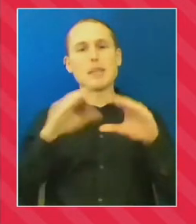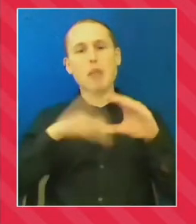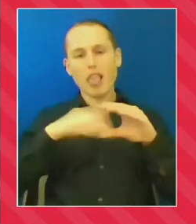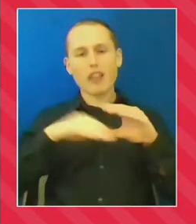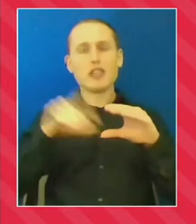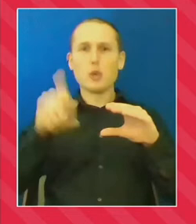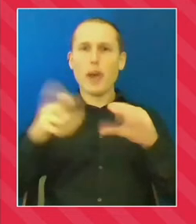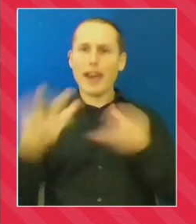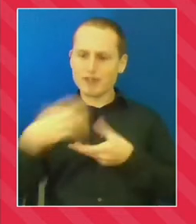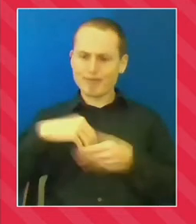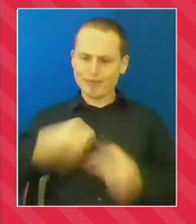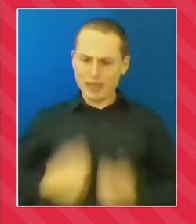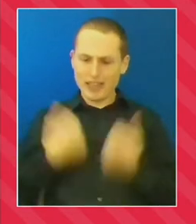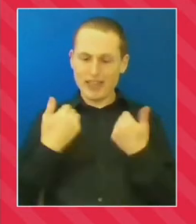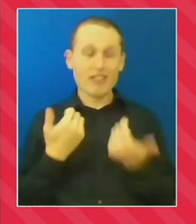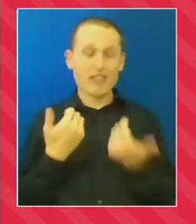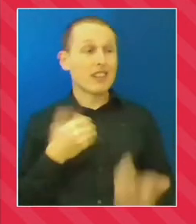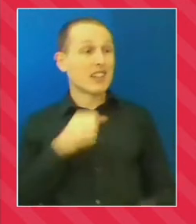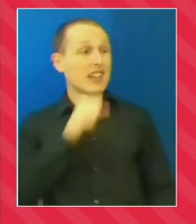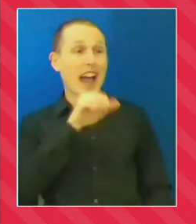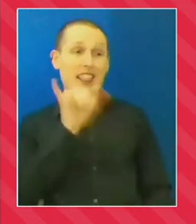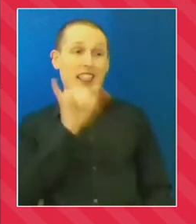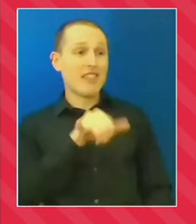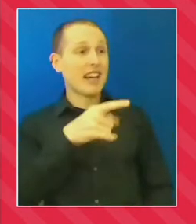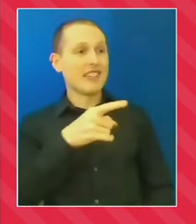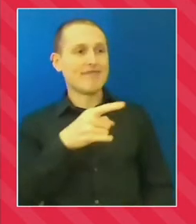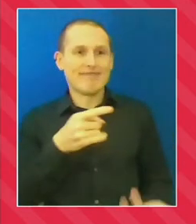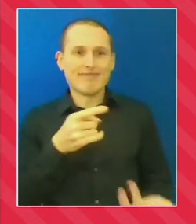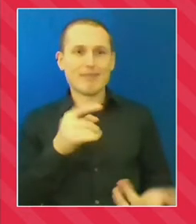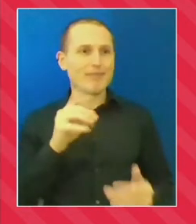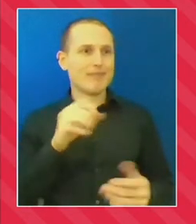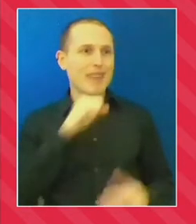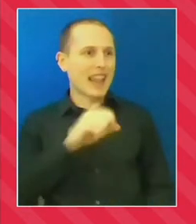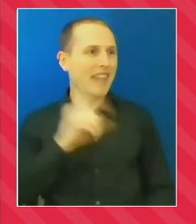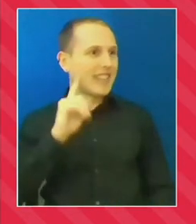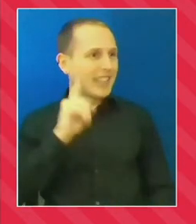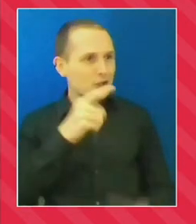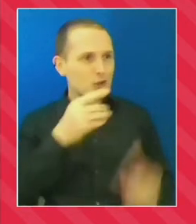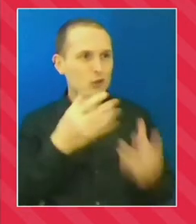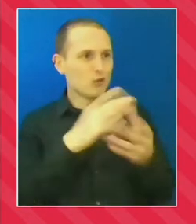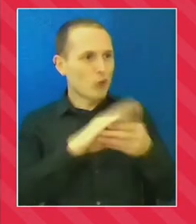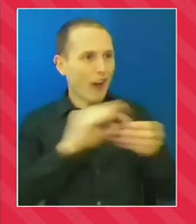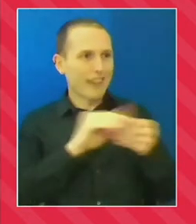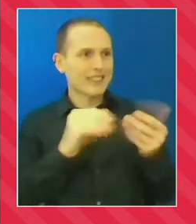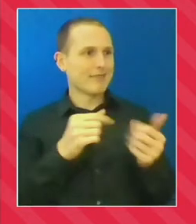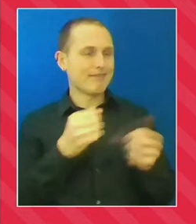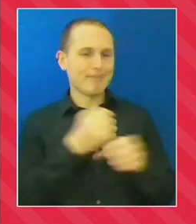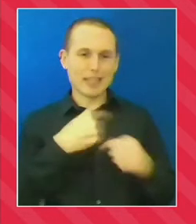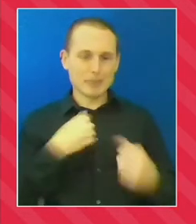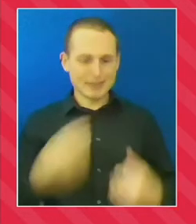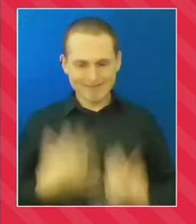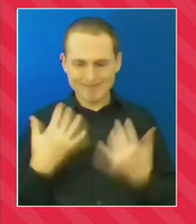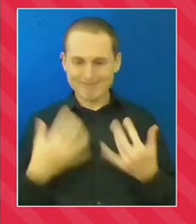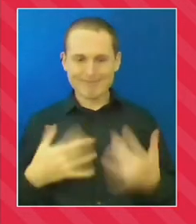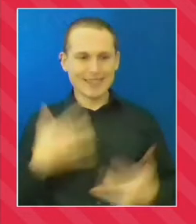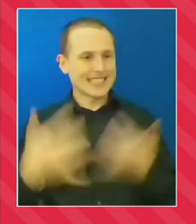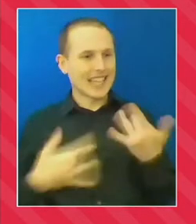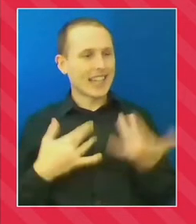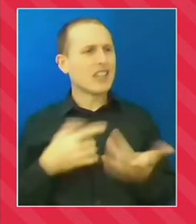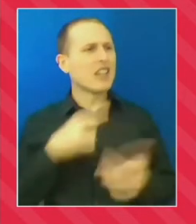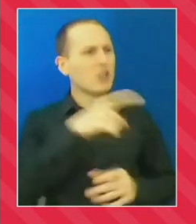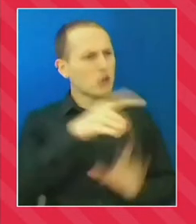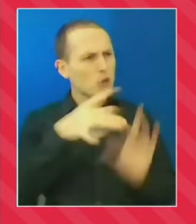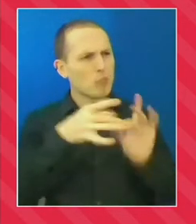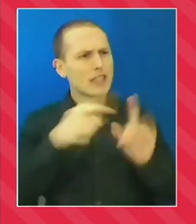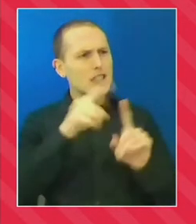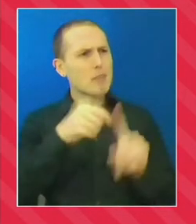and it just brings up all the things that I'm so excited about. And one of the things that you mentioned is really, you know, your staff and ensuring their well-being.